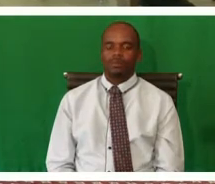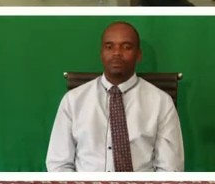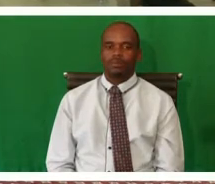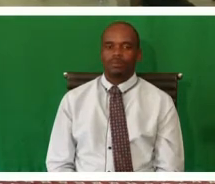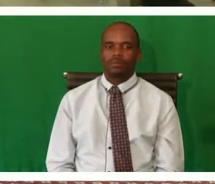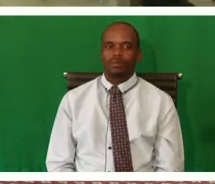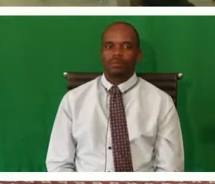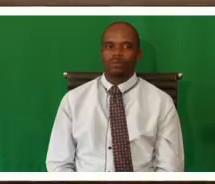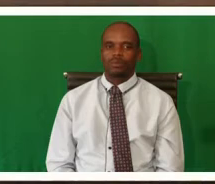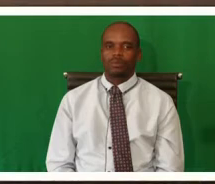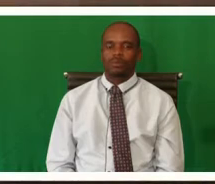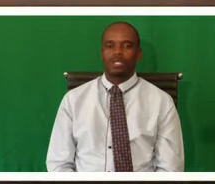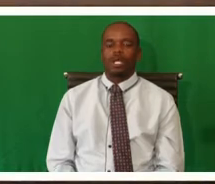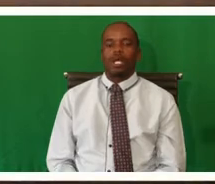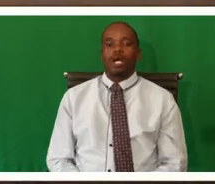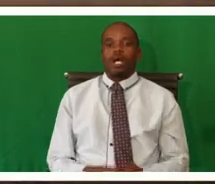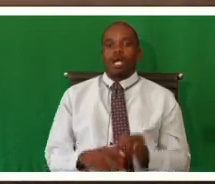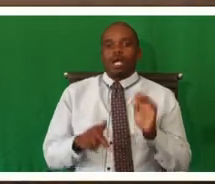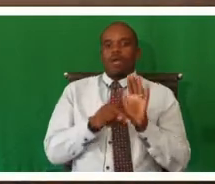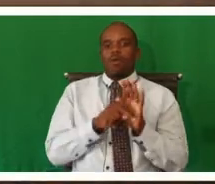Program Director,